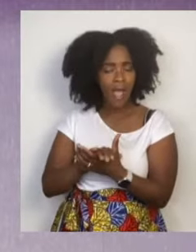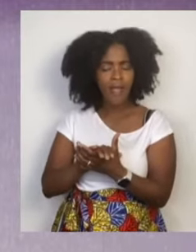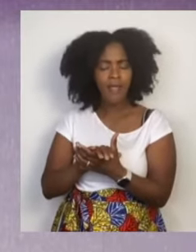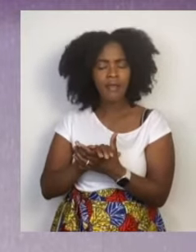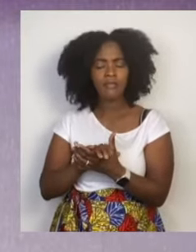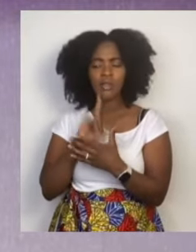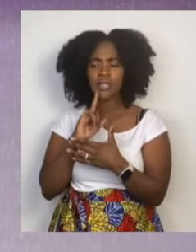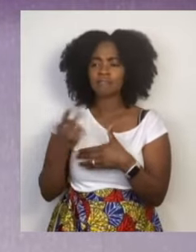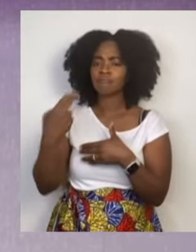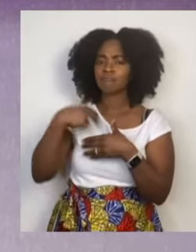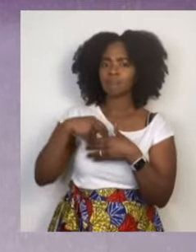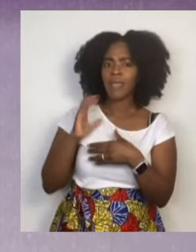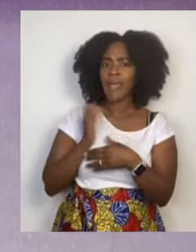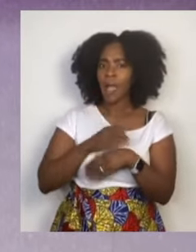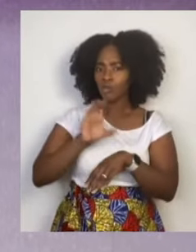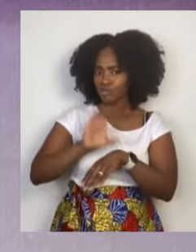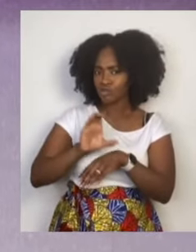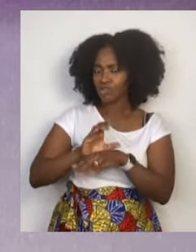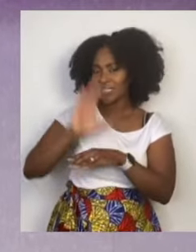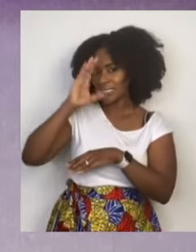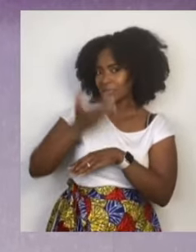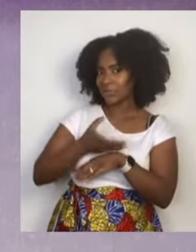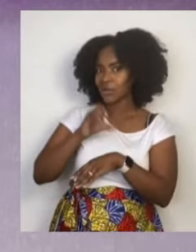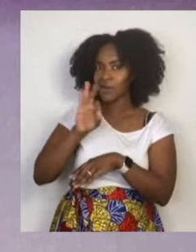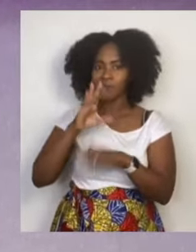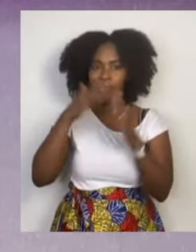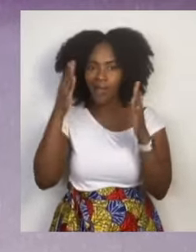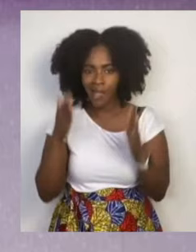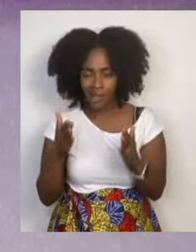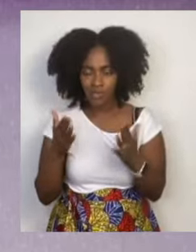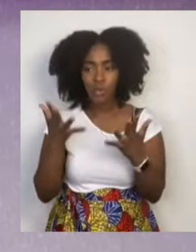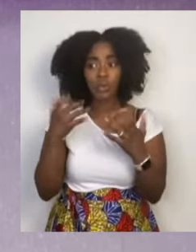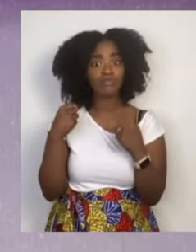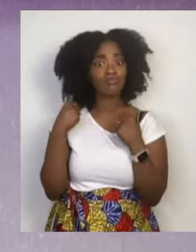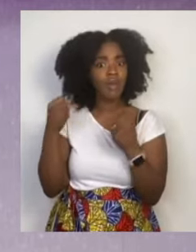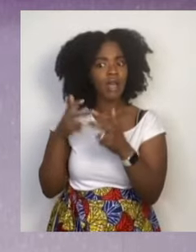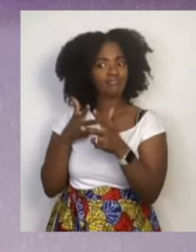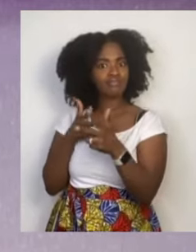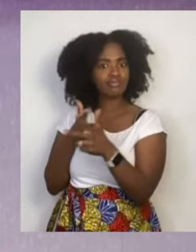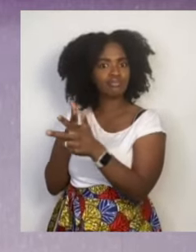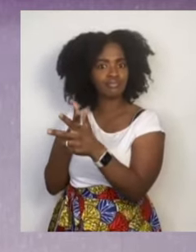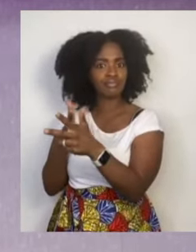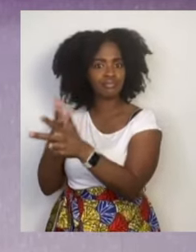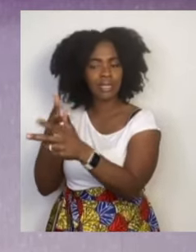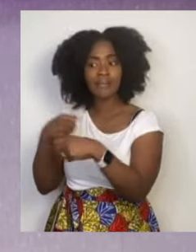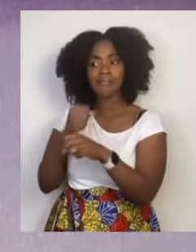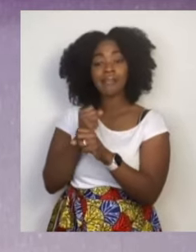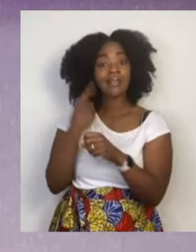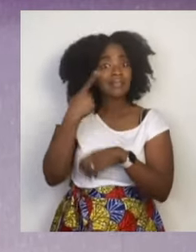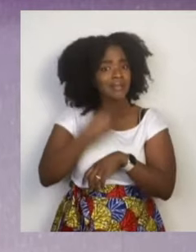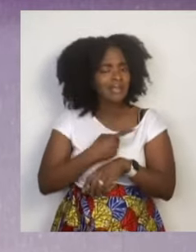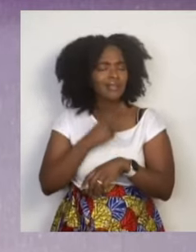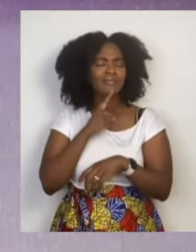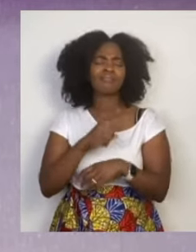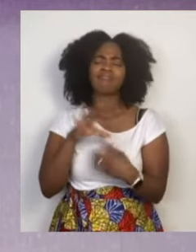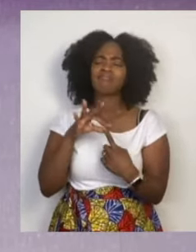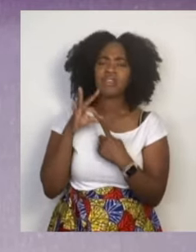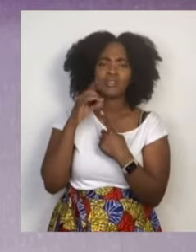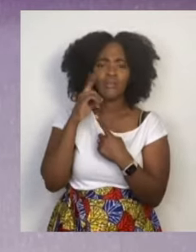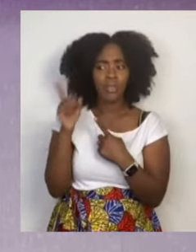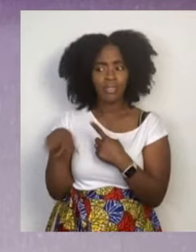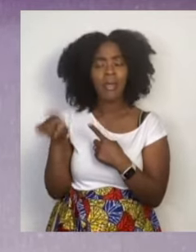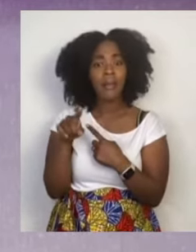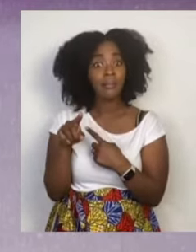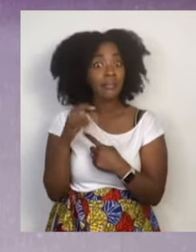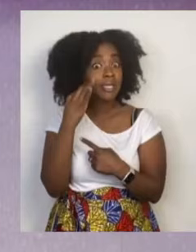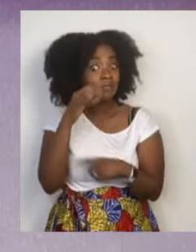today a special day for them. And so those of you who want to go, you're welcome to go. Those of you who can't go, we ask that you would cover